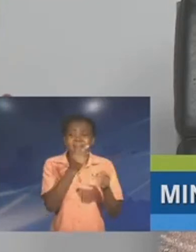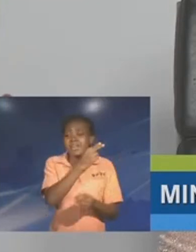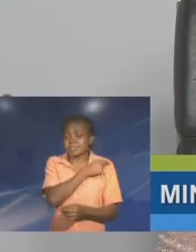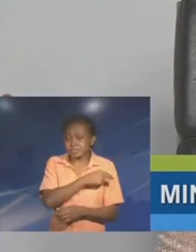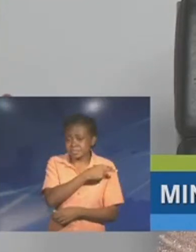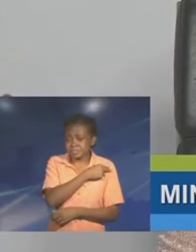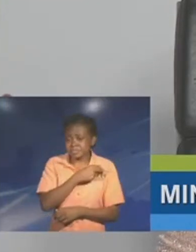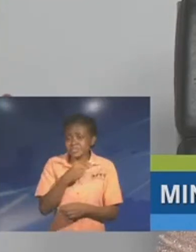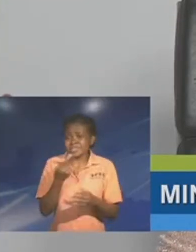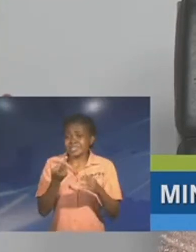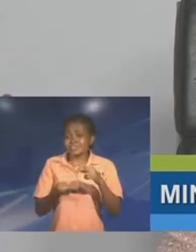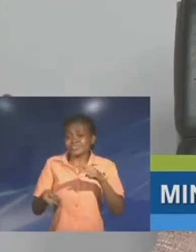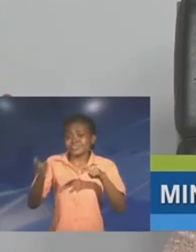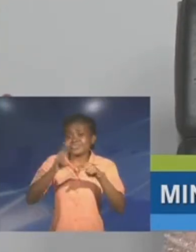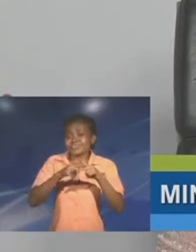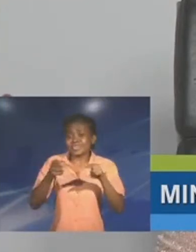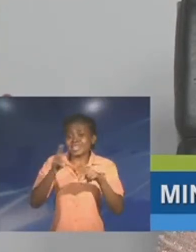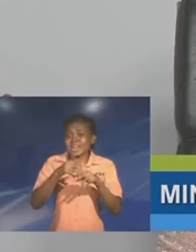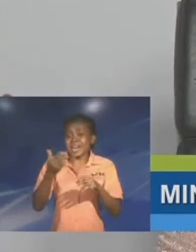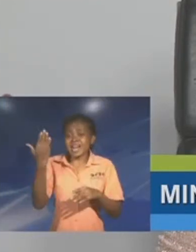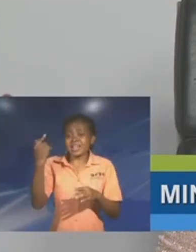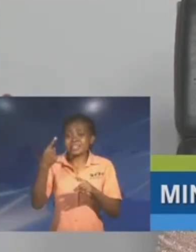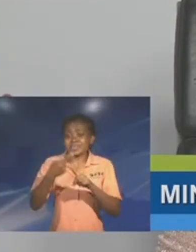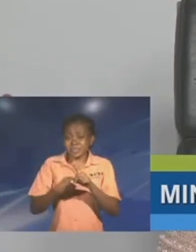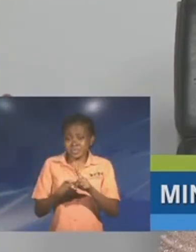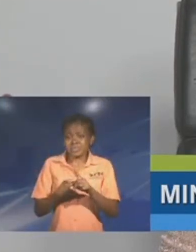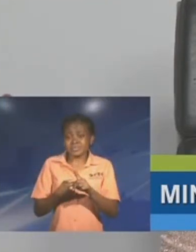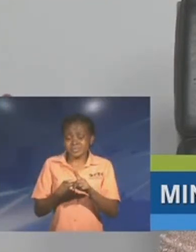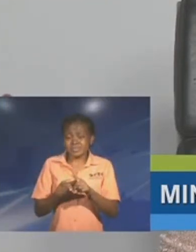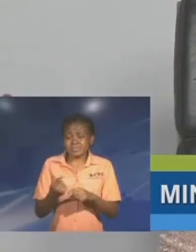last month when it was under 10%.